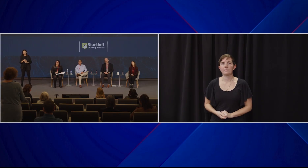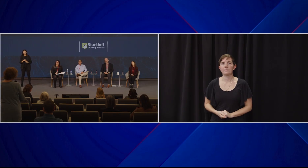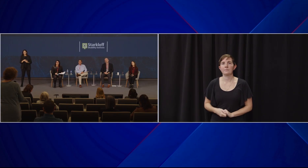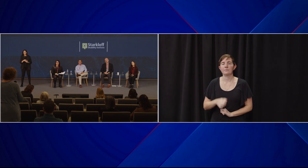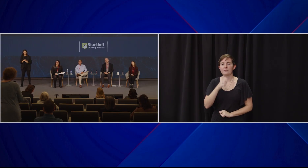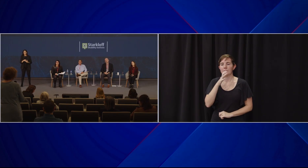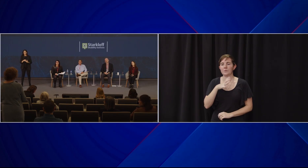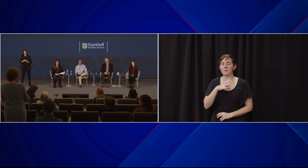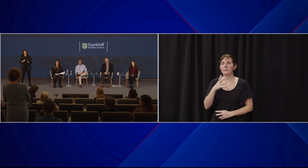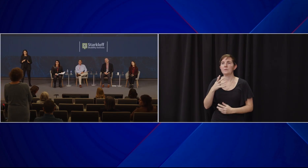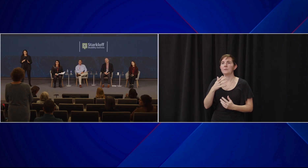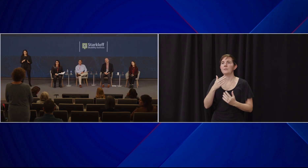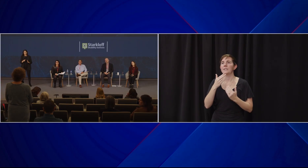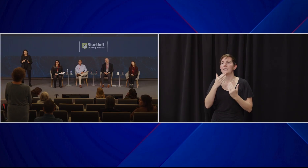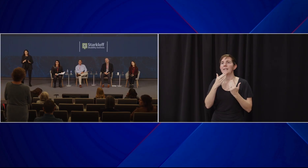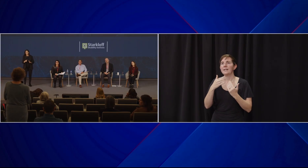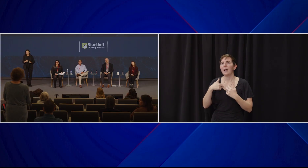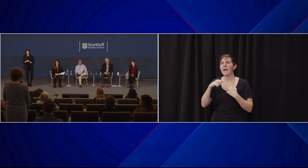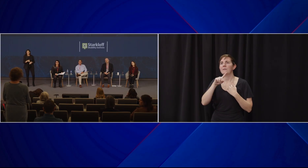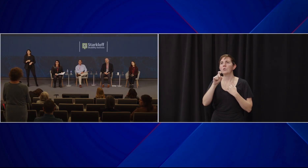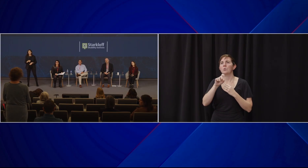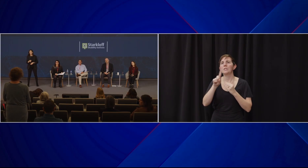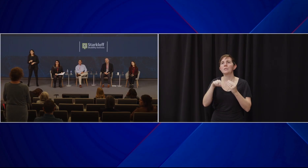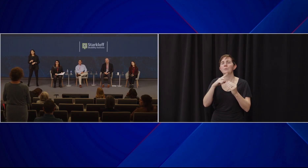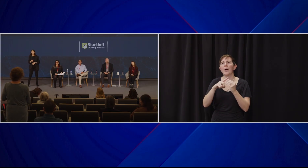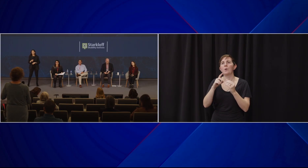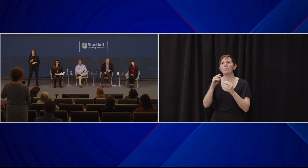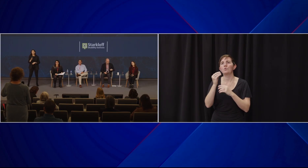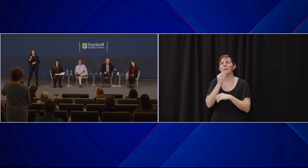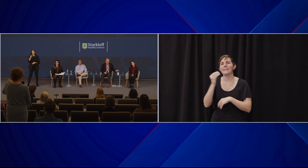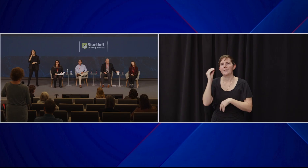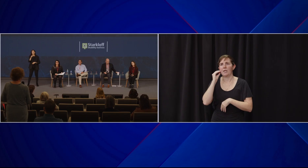Thank you. I had a question about residential